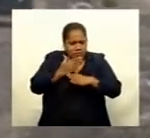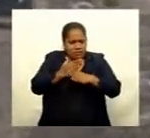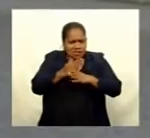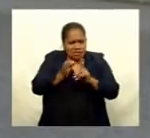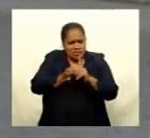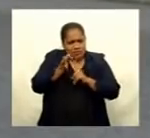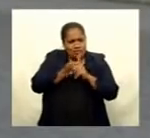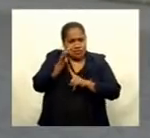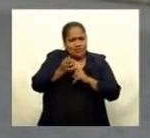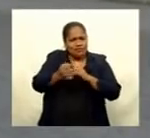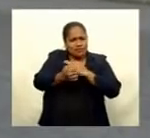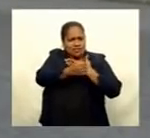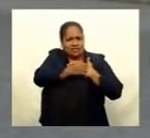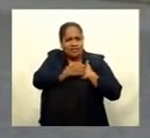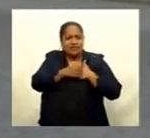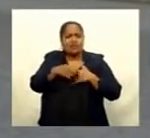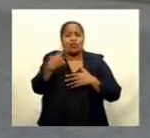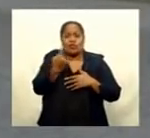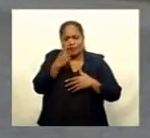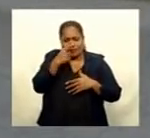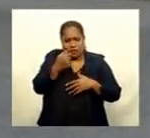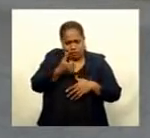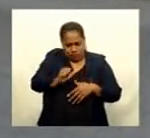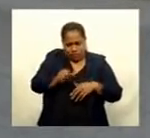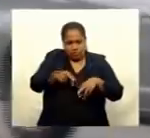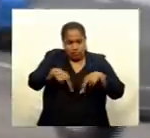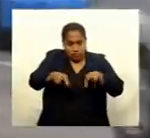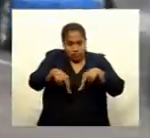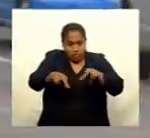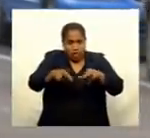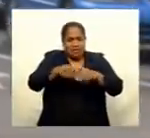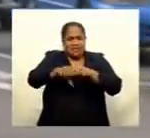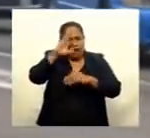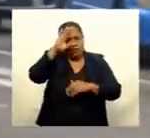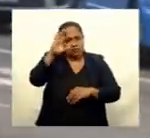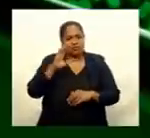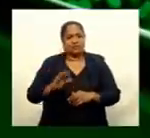and safety for road users across around the country.